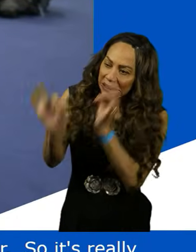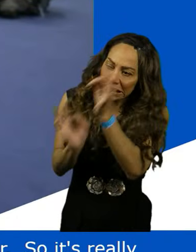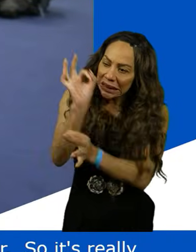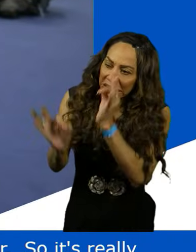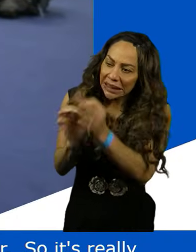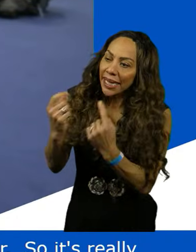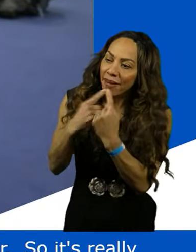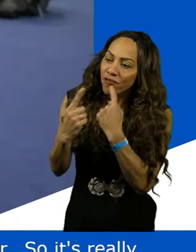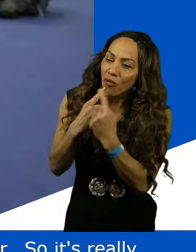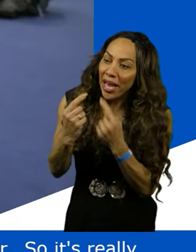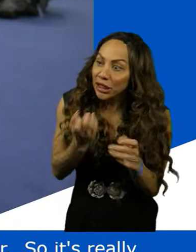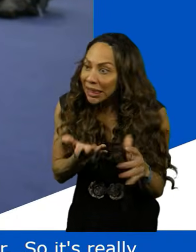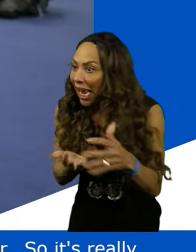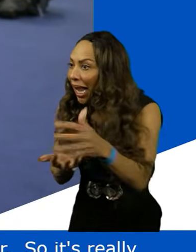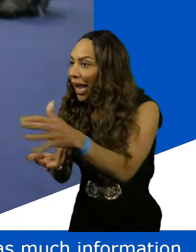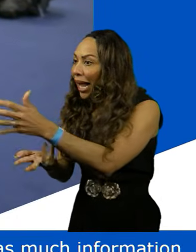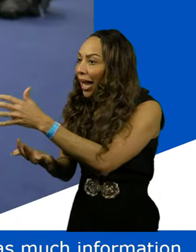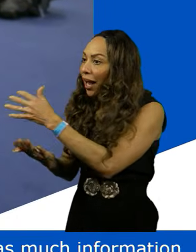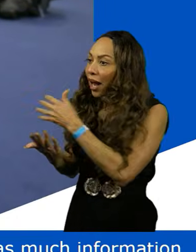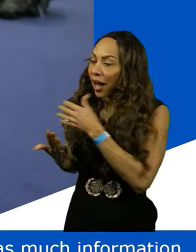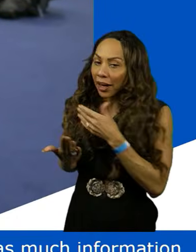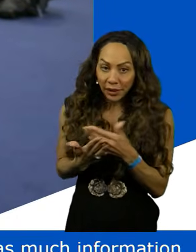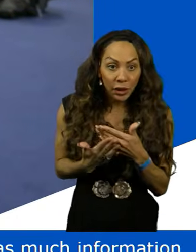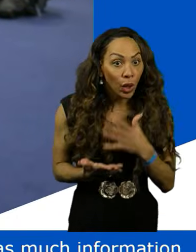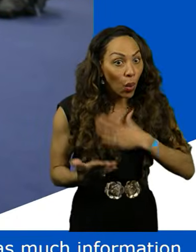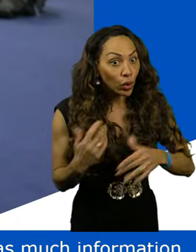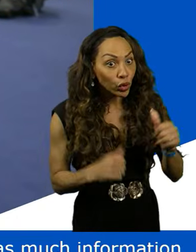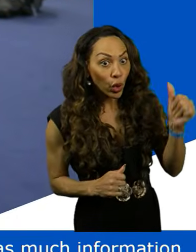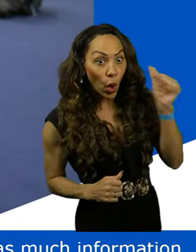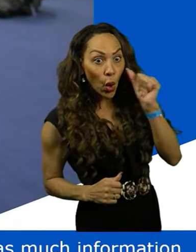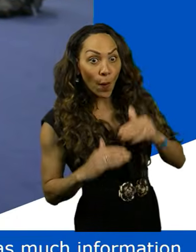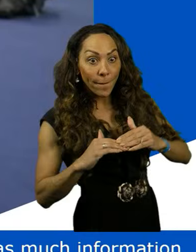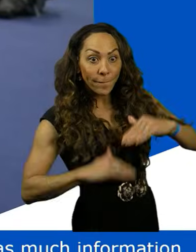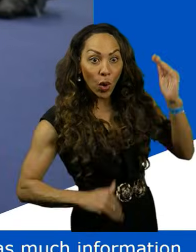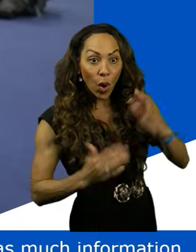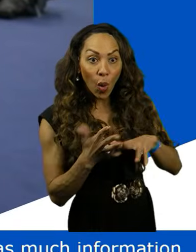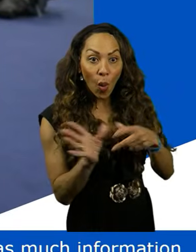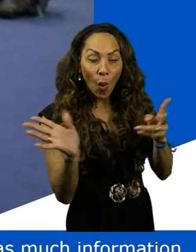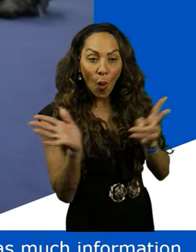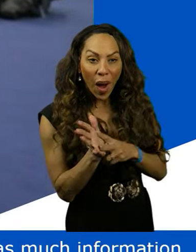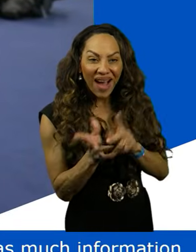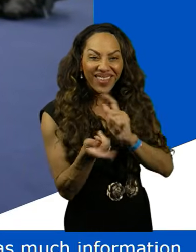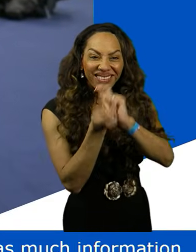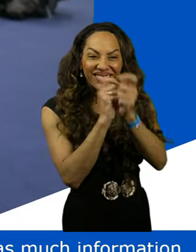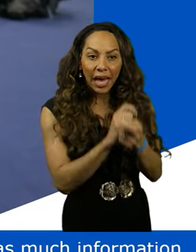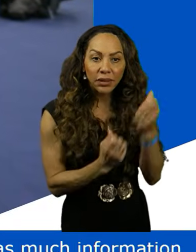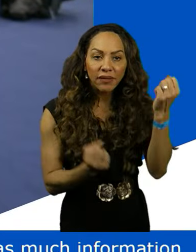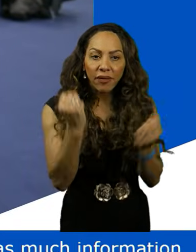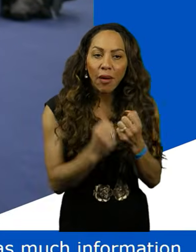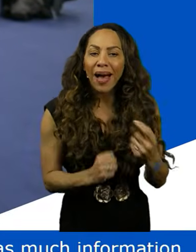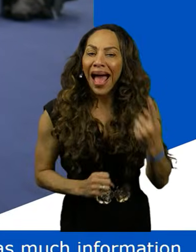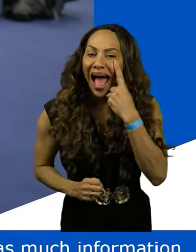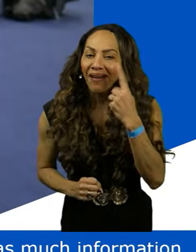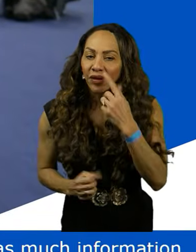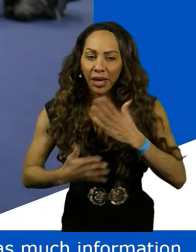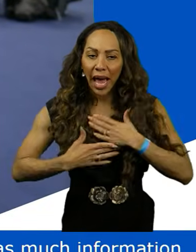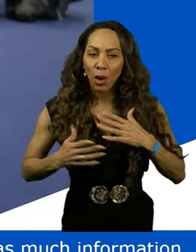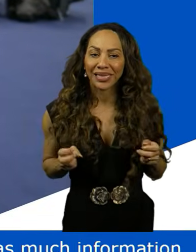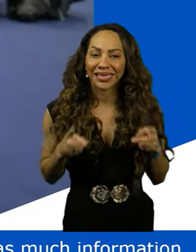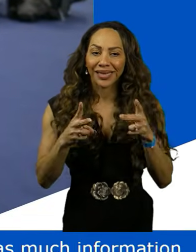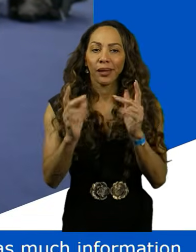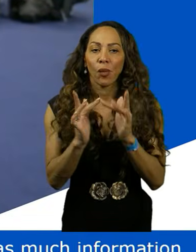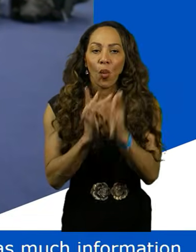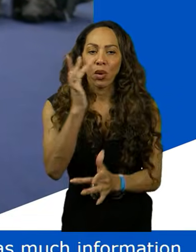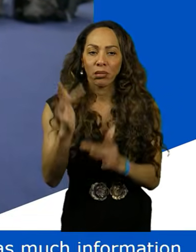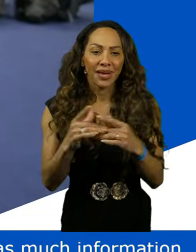possibly can. And on that note, if you do want to know more about our wheelchair adaptive vehicles, please visit the scheme website. All the information